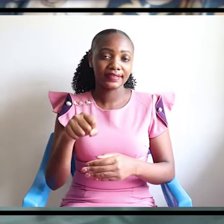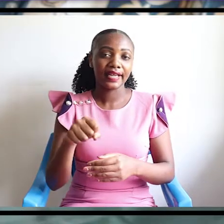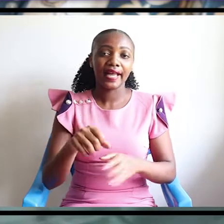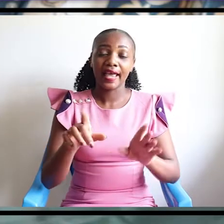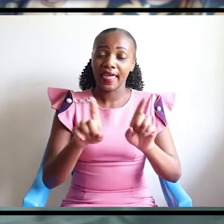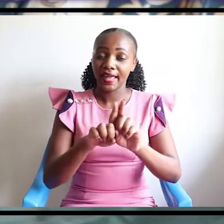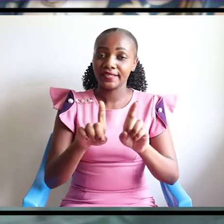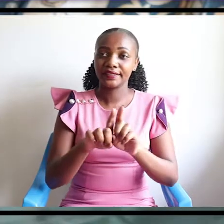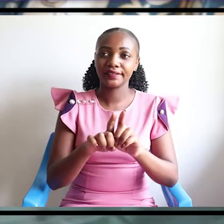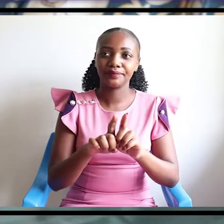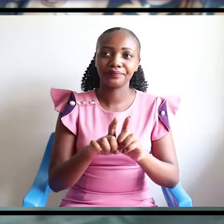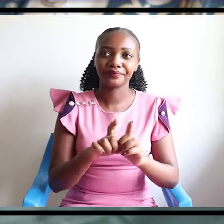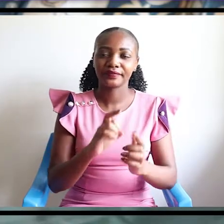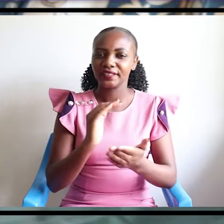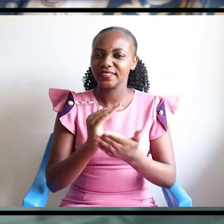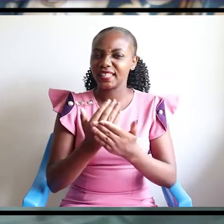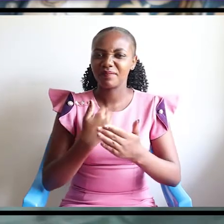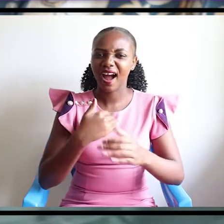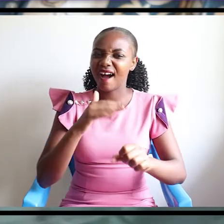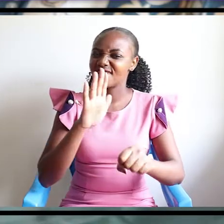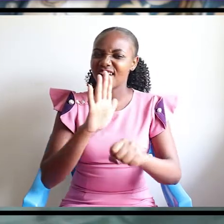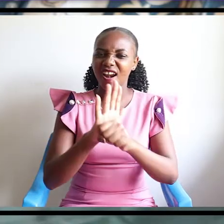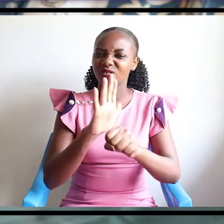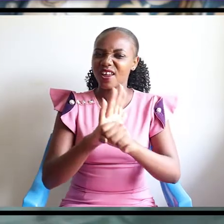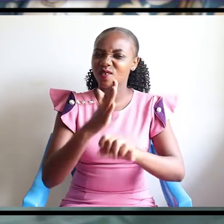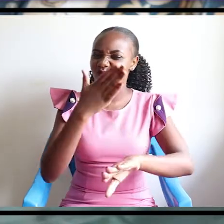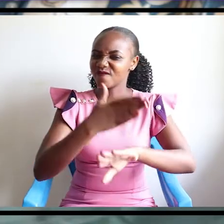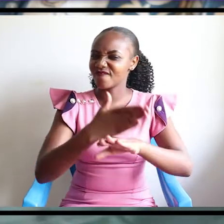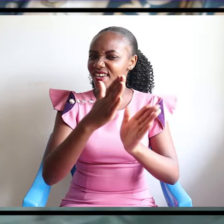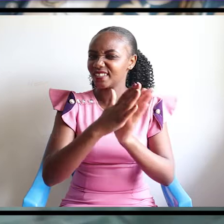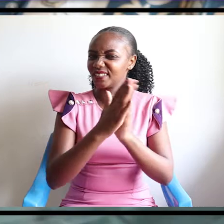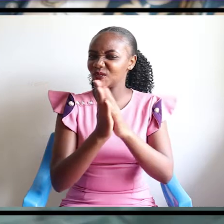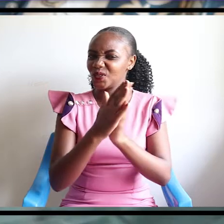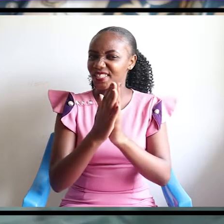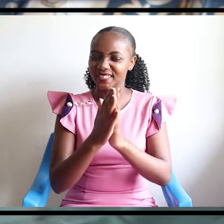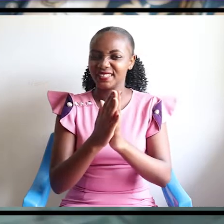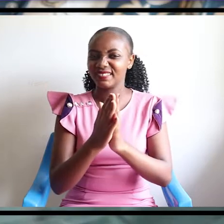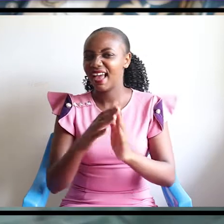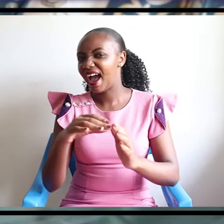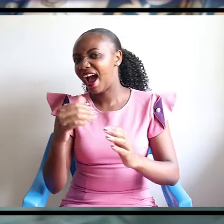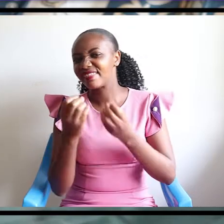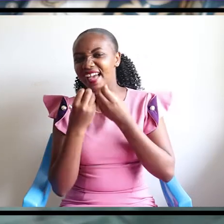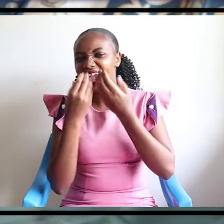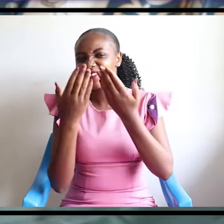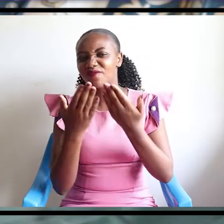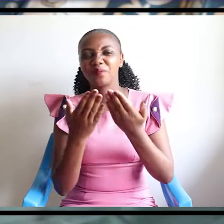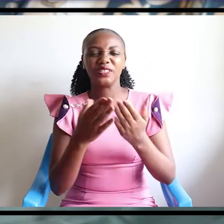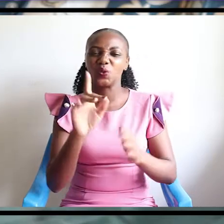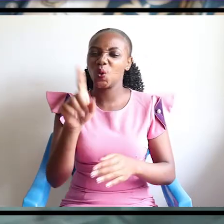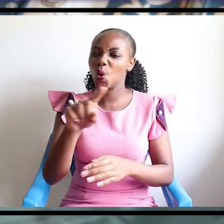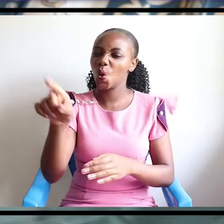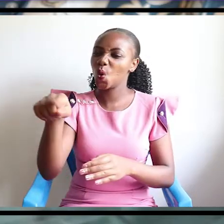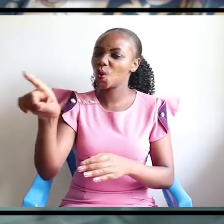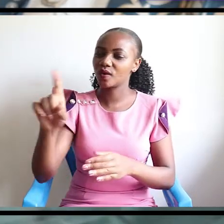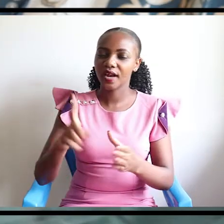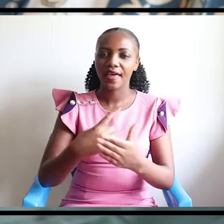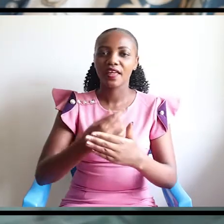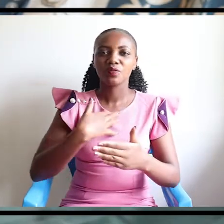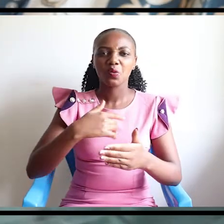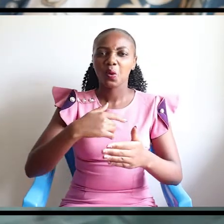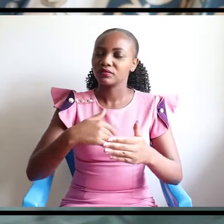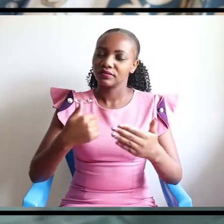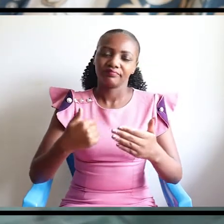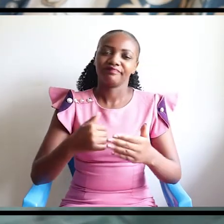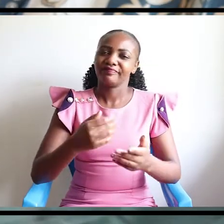and some has a lot of myths, some has a lot of misinformation, and we are here to break all these myths and